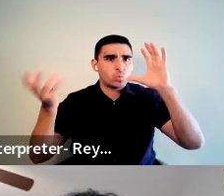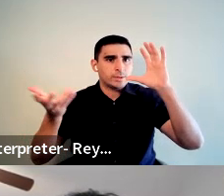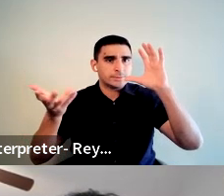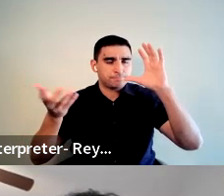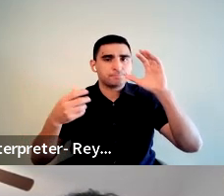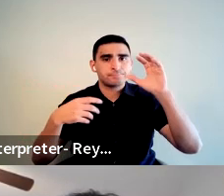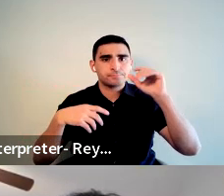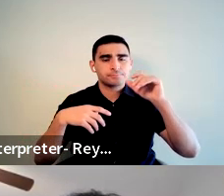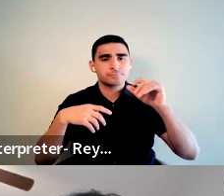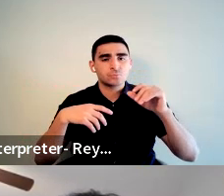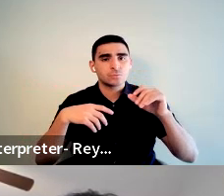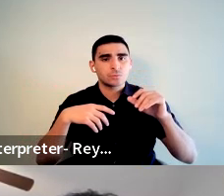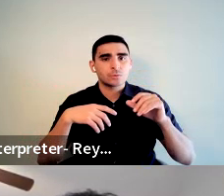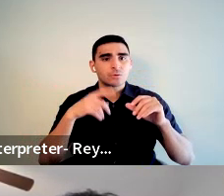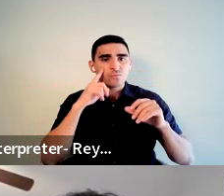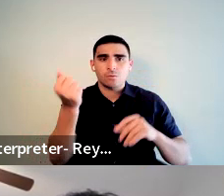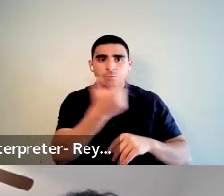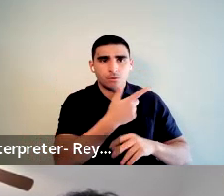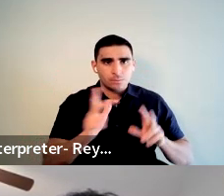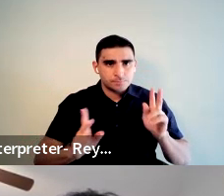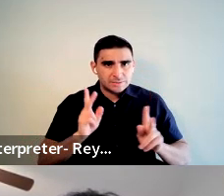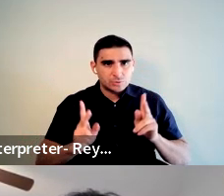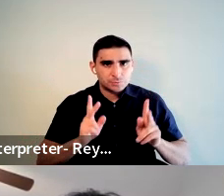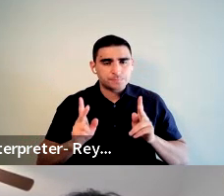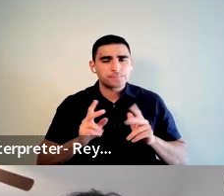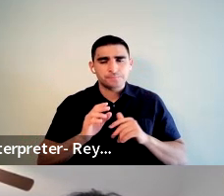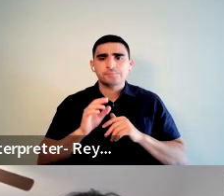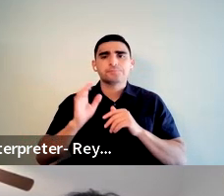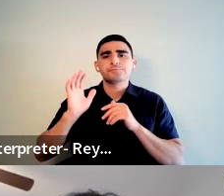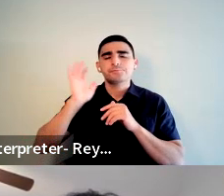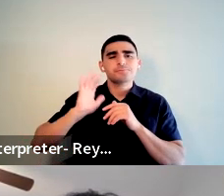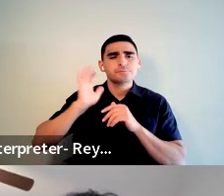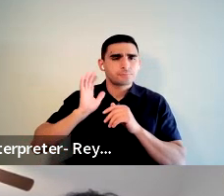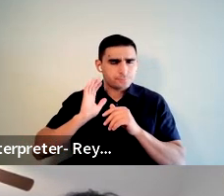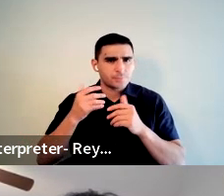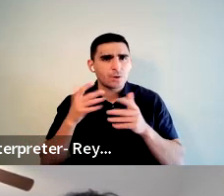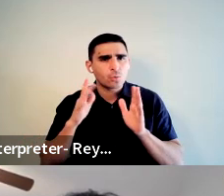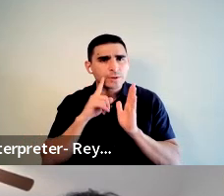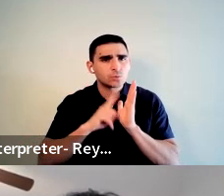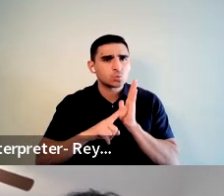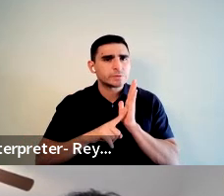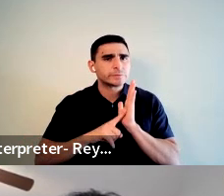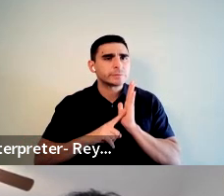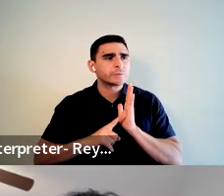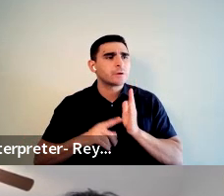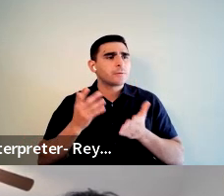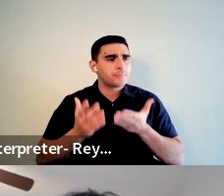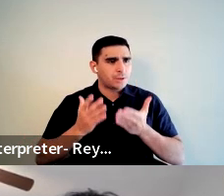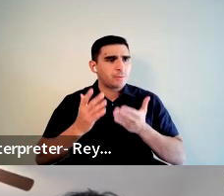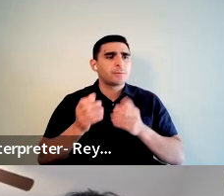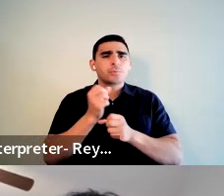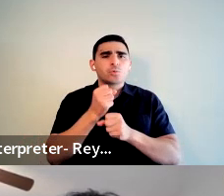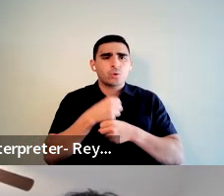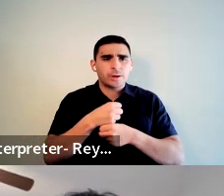all folks. And so there was previous research done about the possibility of creating a